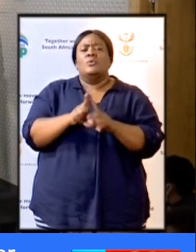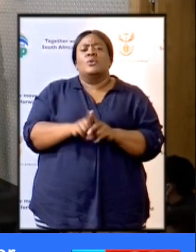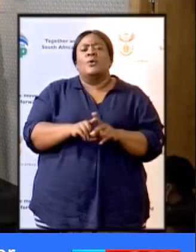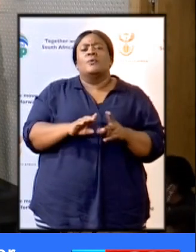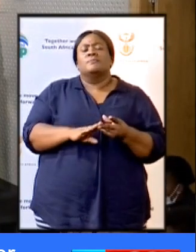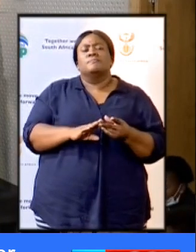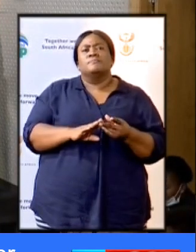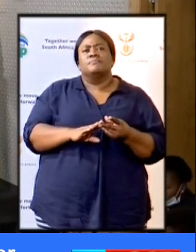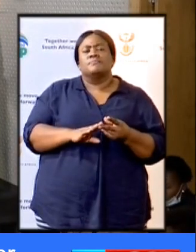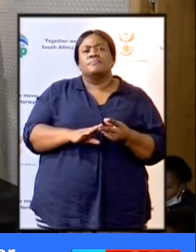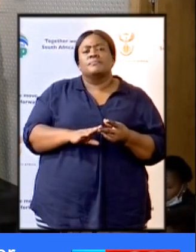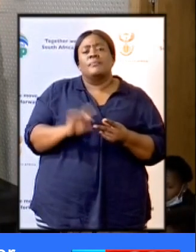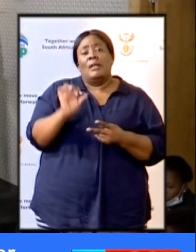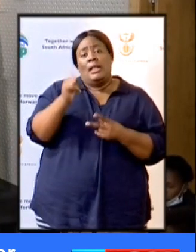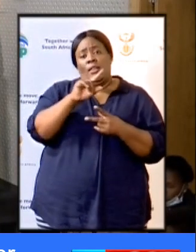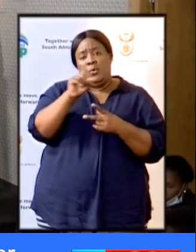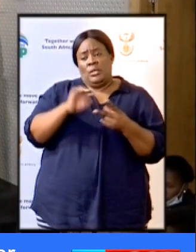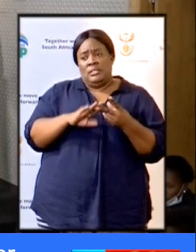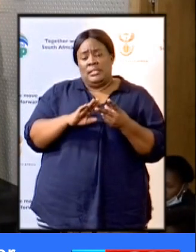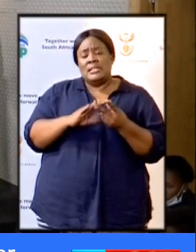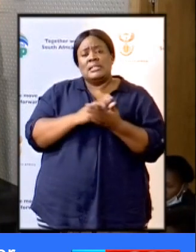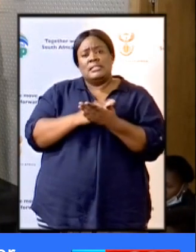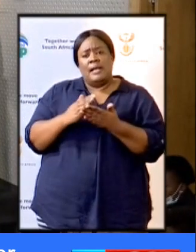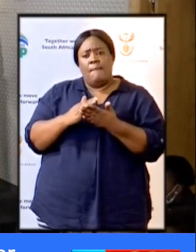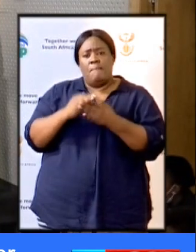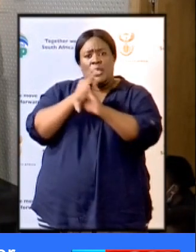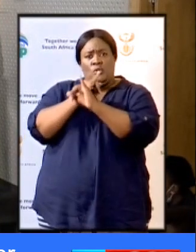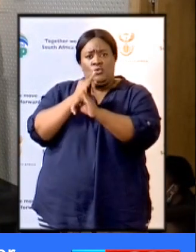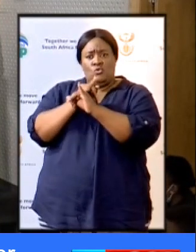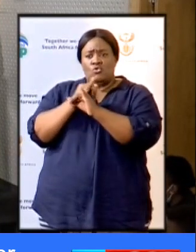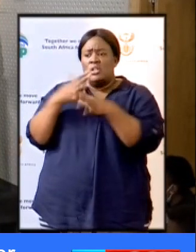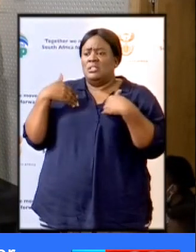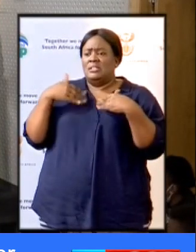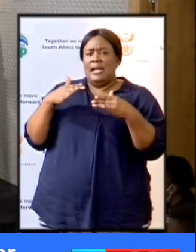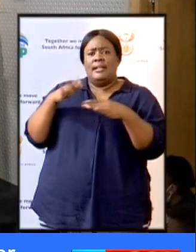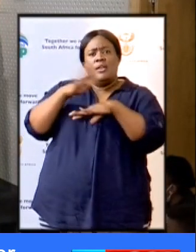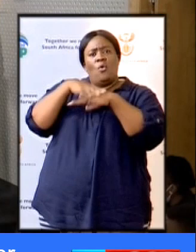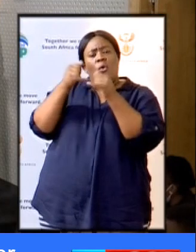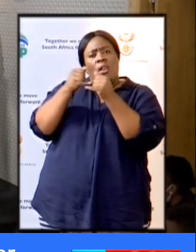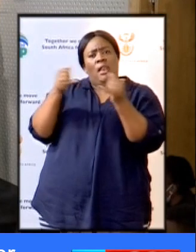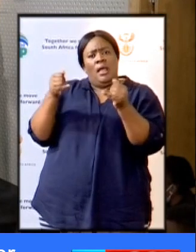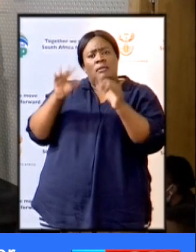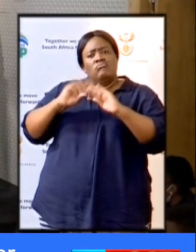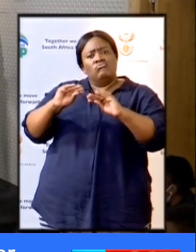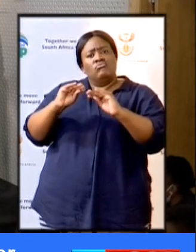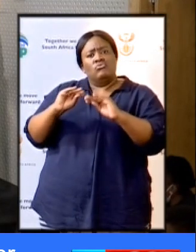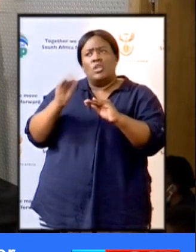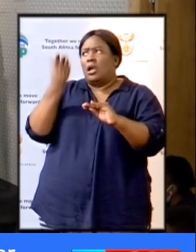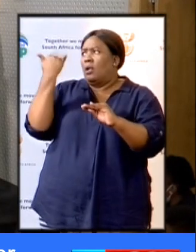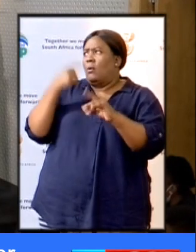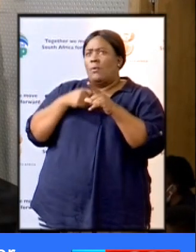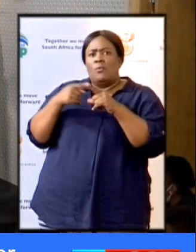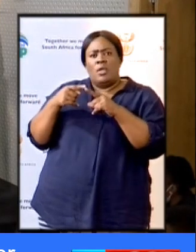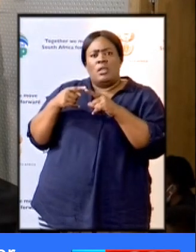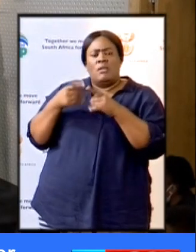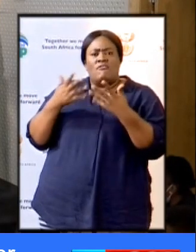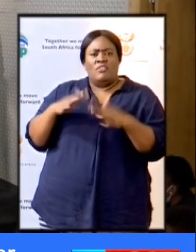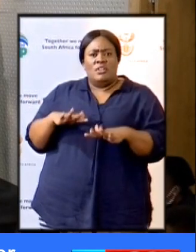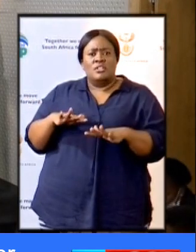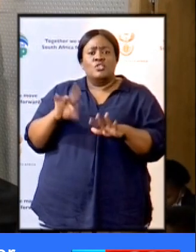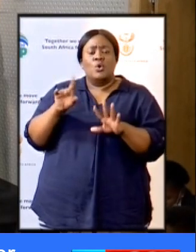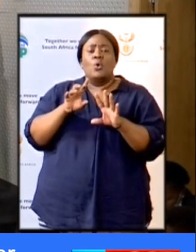institutions resumed remote teaching and learning a week ago. What is the department's take on this? What has the director